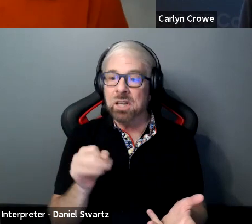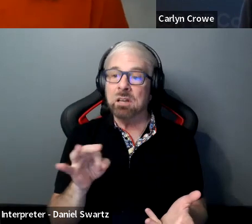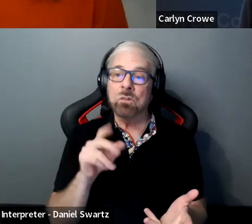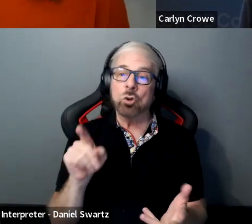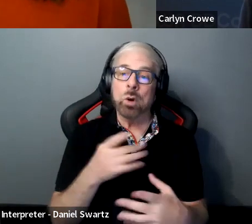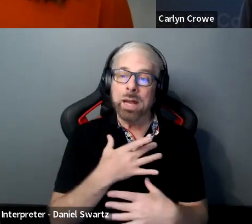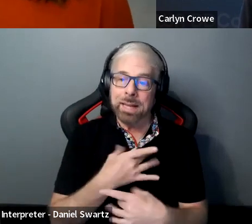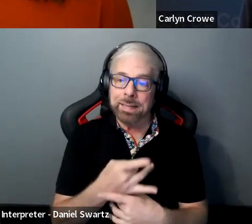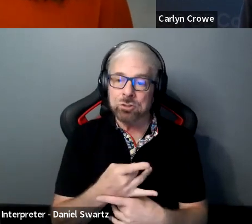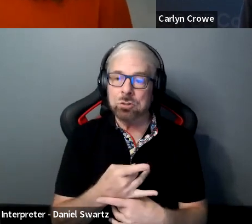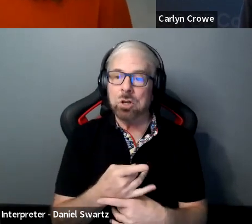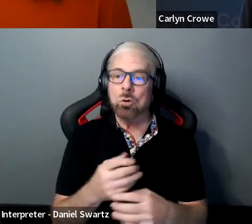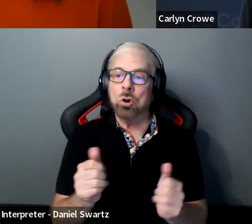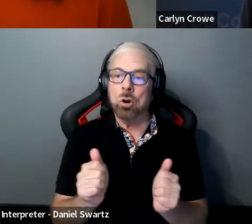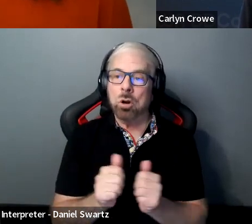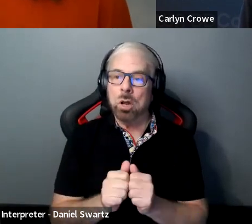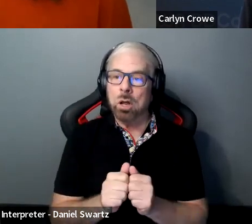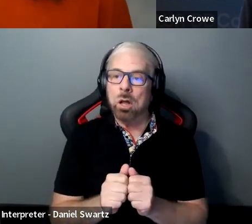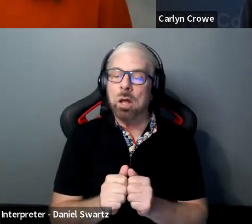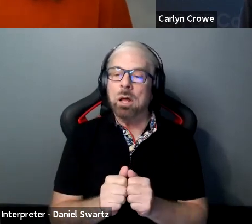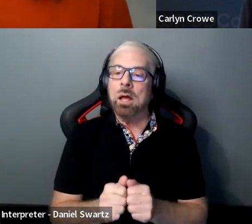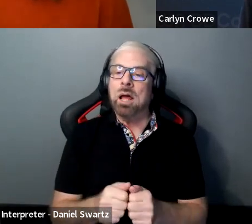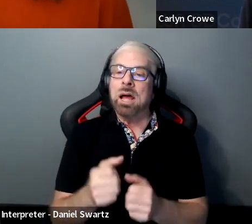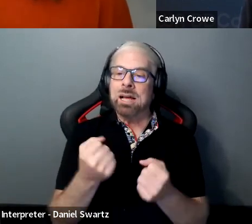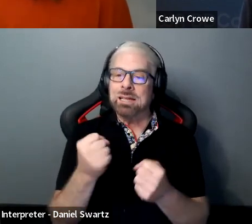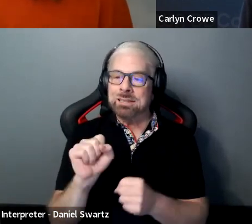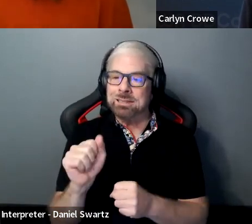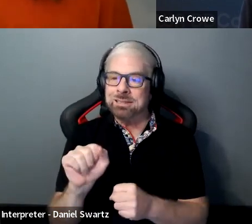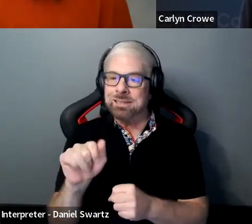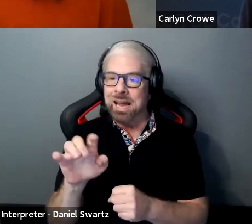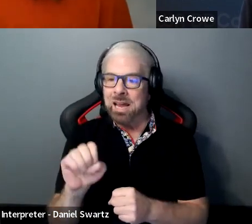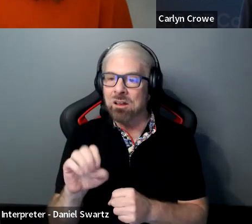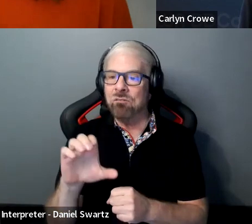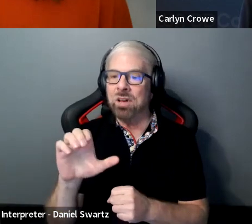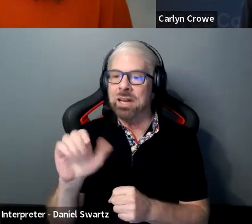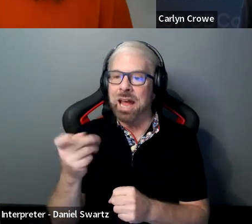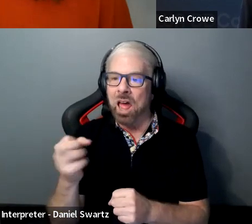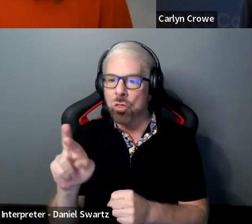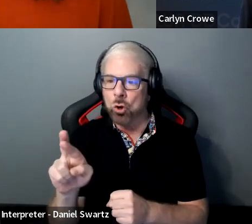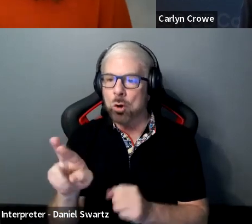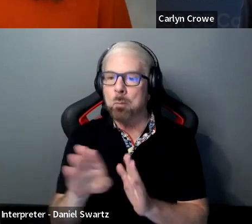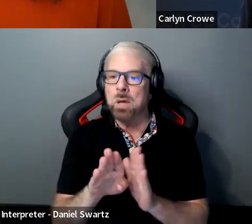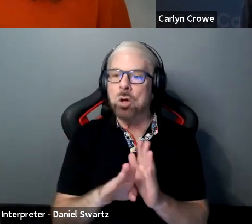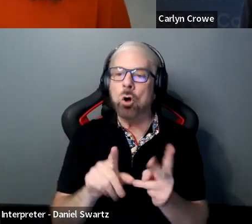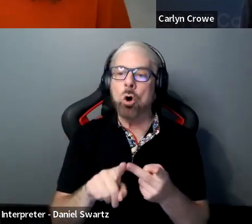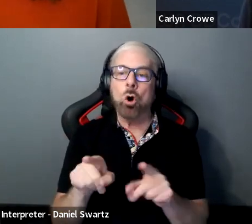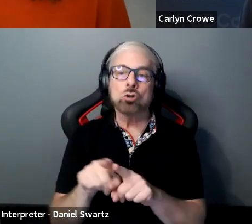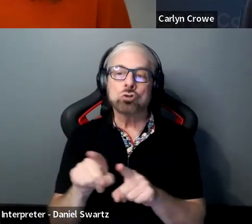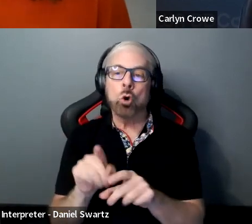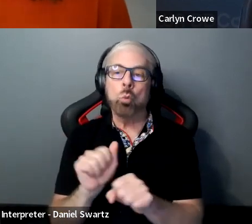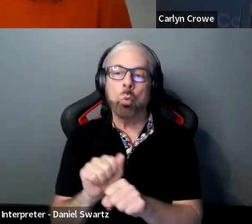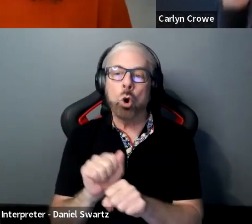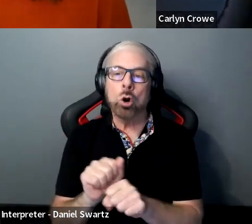interested in the safe catheters bill and also the work without worry bill. He said